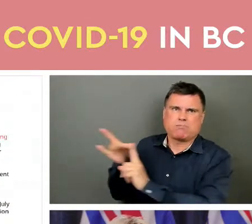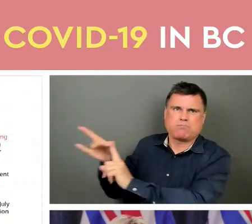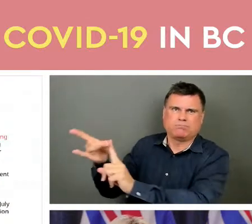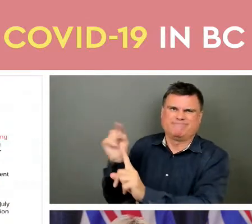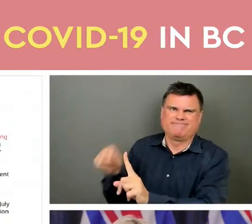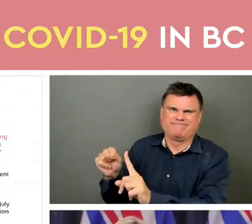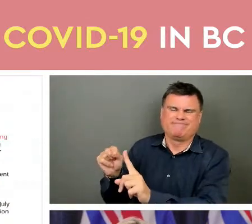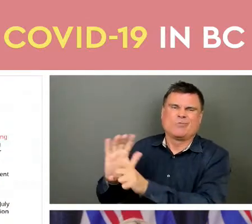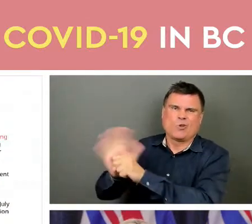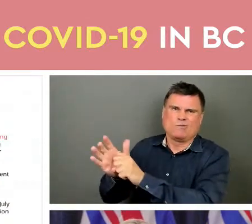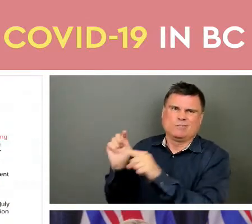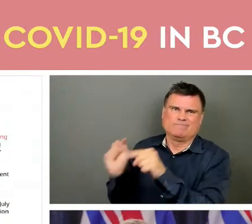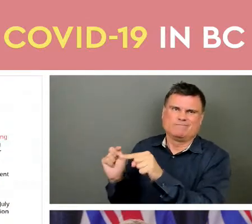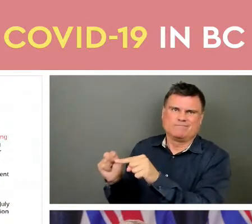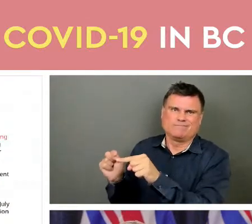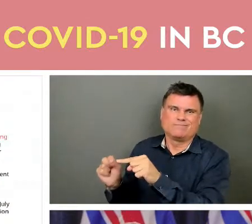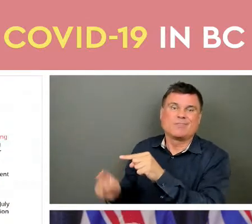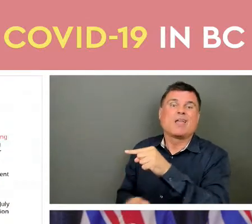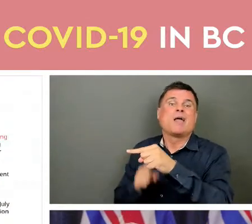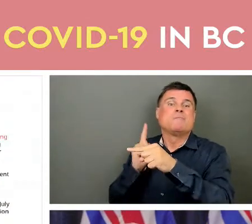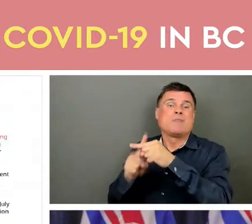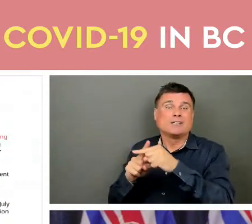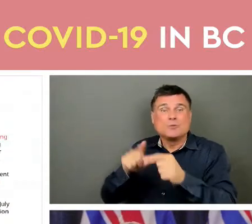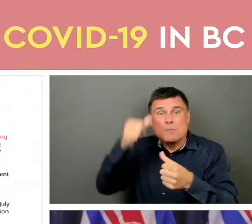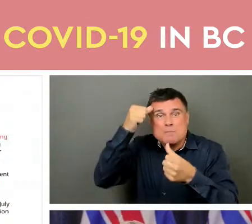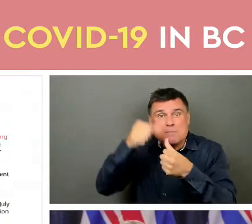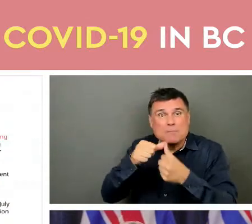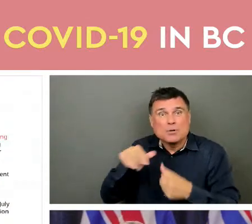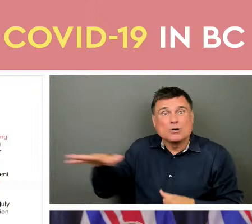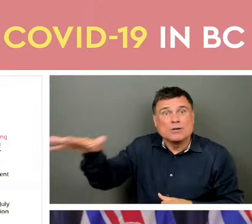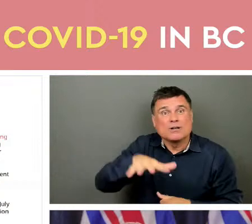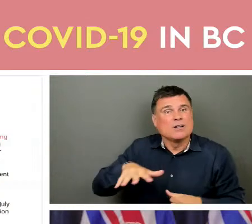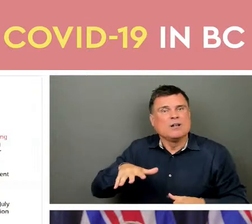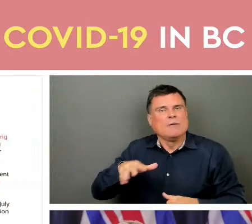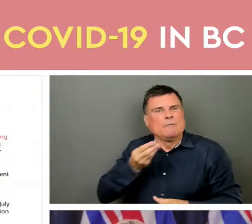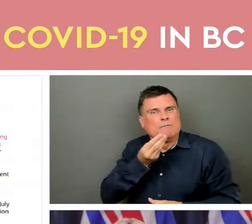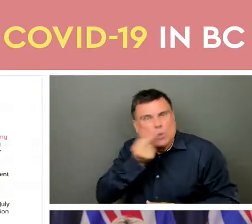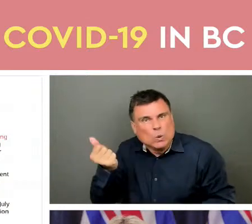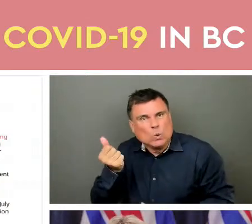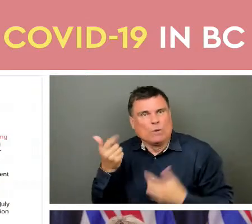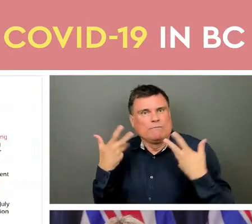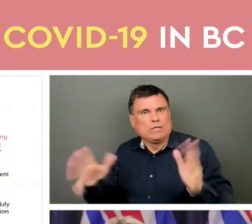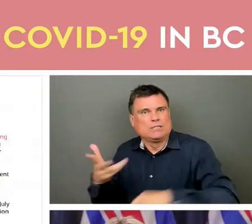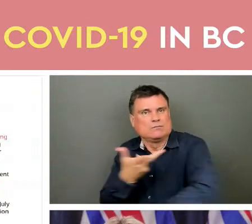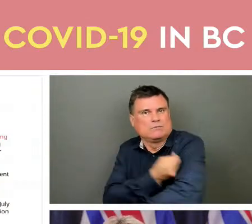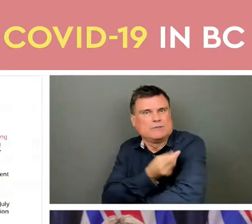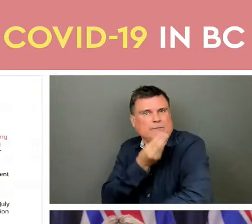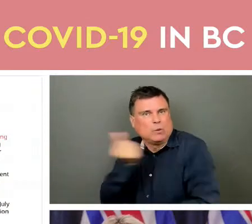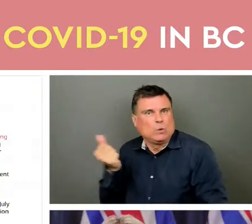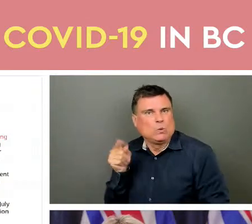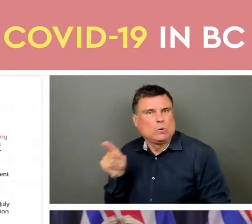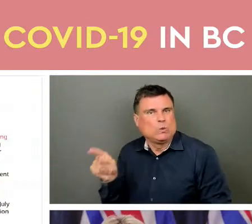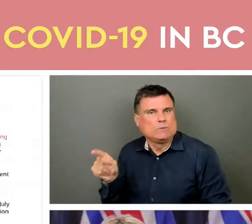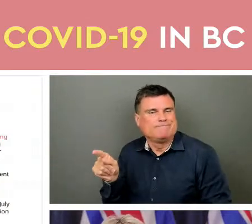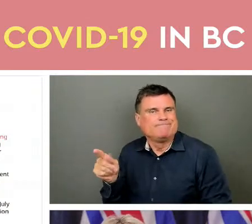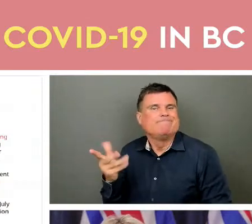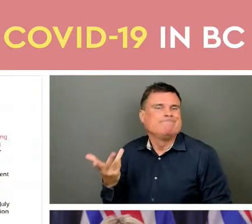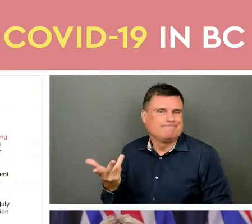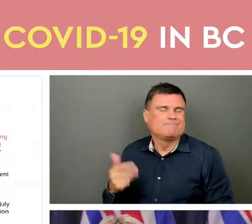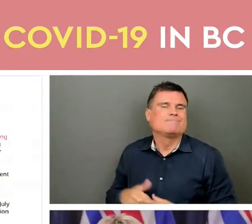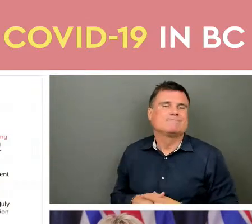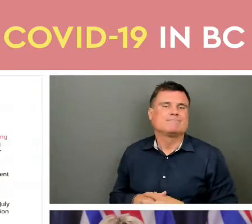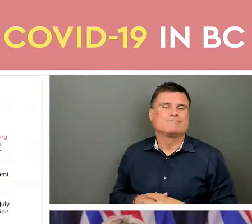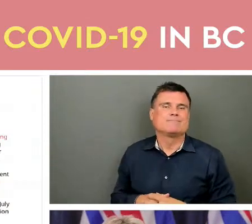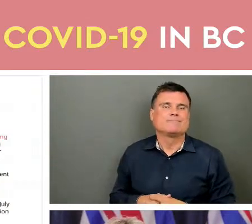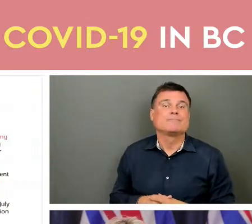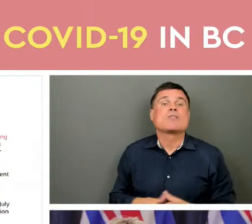lower immunization rates in those communities. So factoring all this in, we've now gone on to